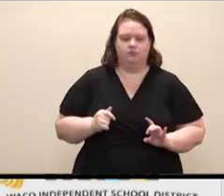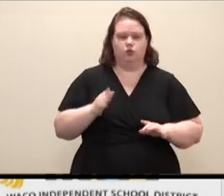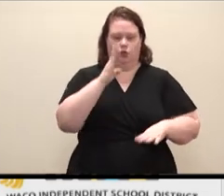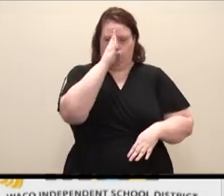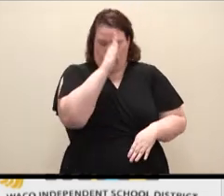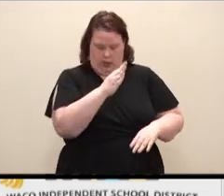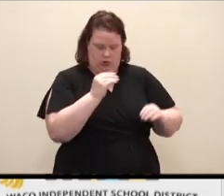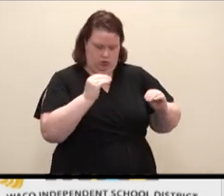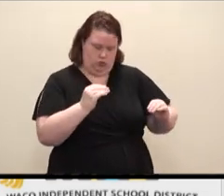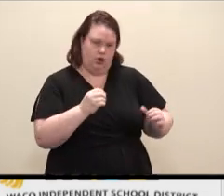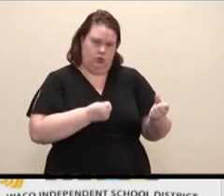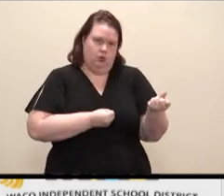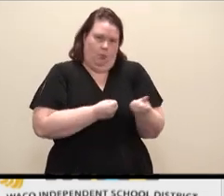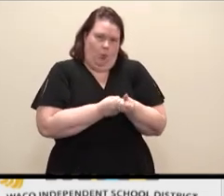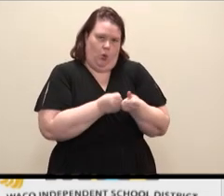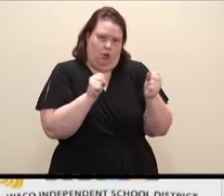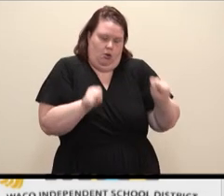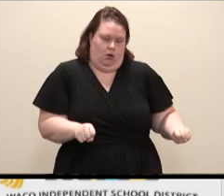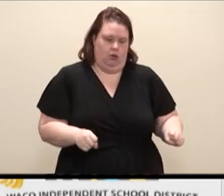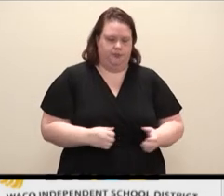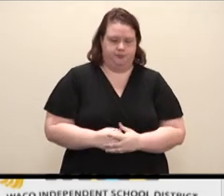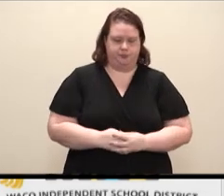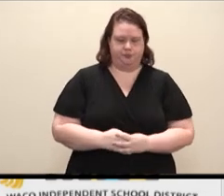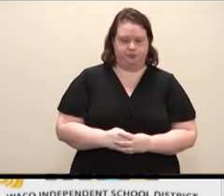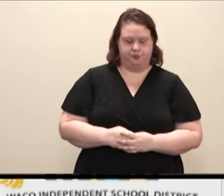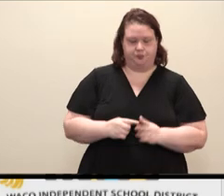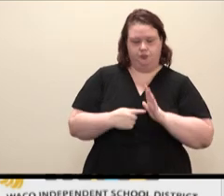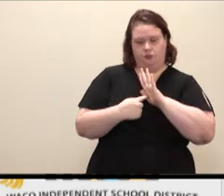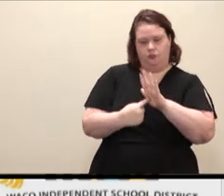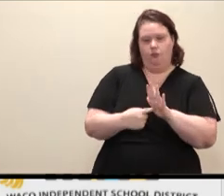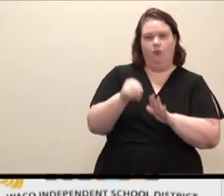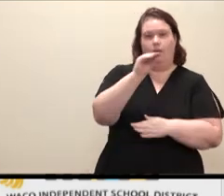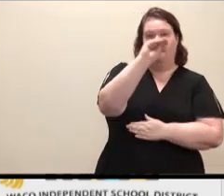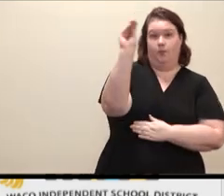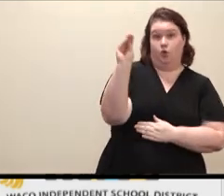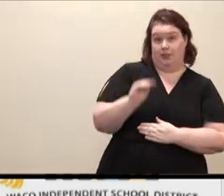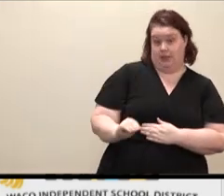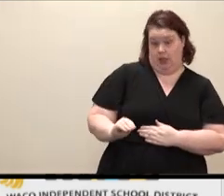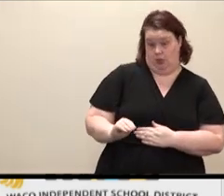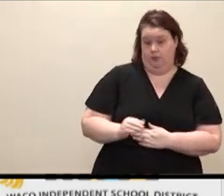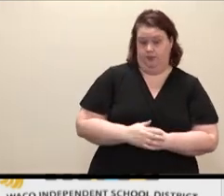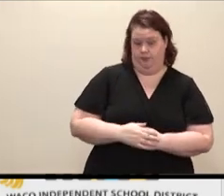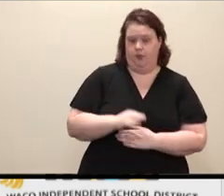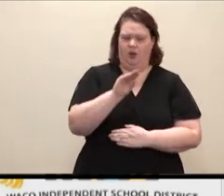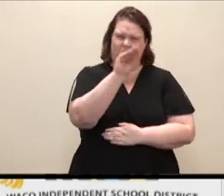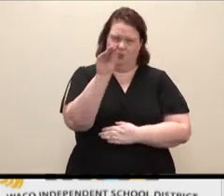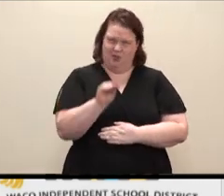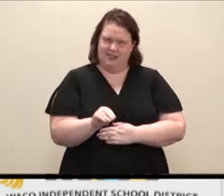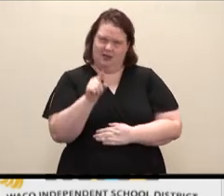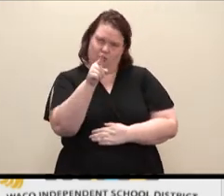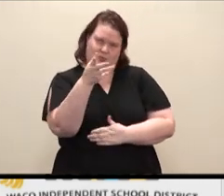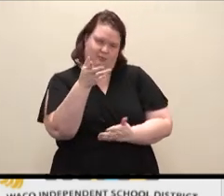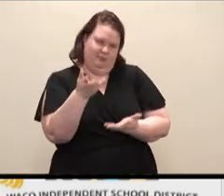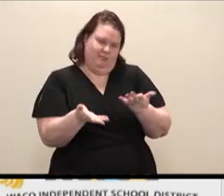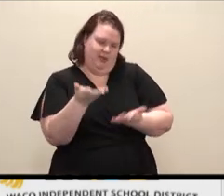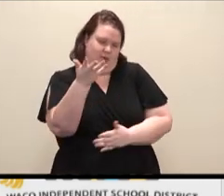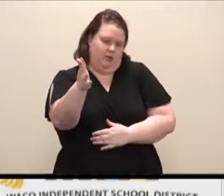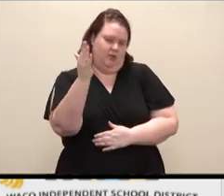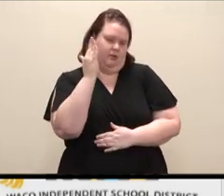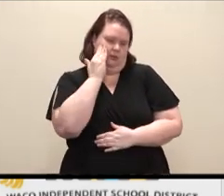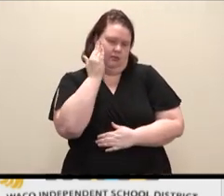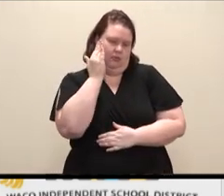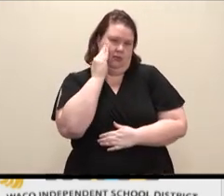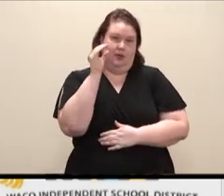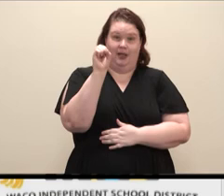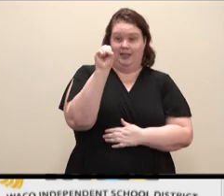here. So what I'm going to do is show you some percentiles. So percentiles you might be familiar with from